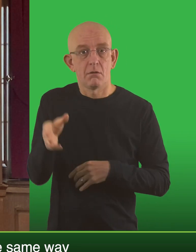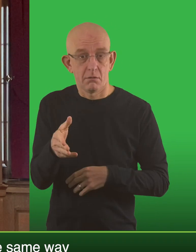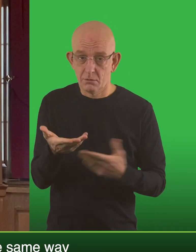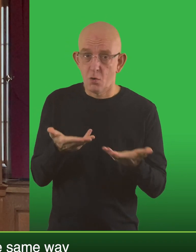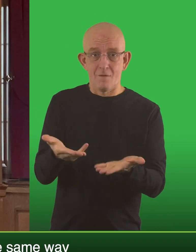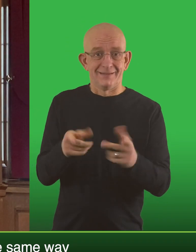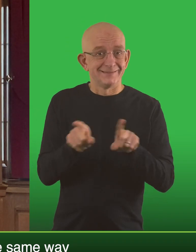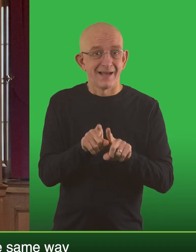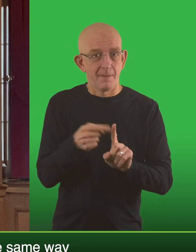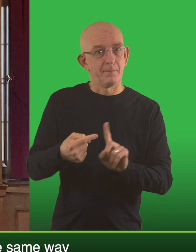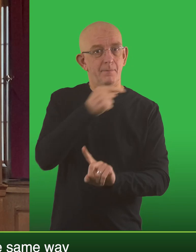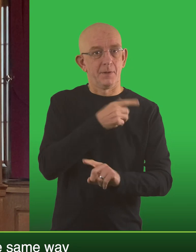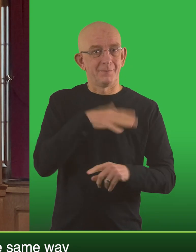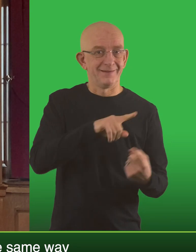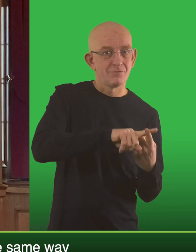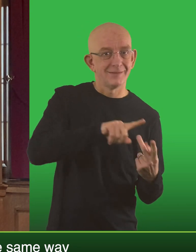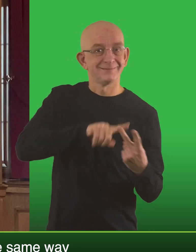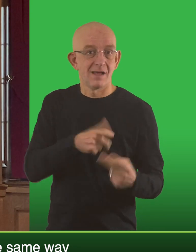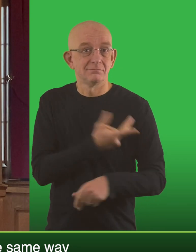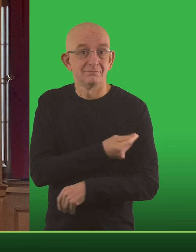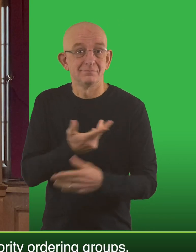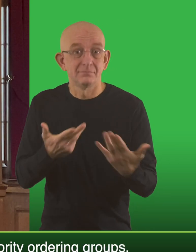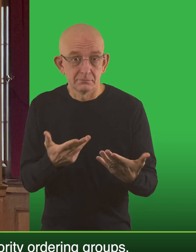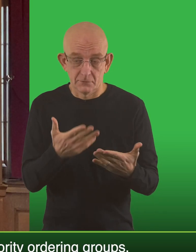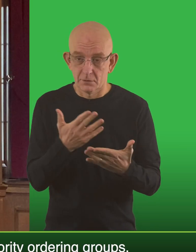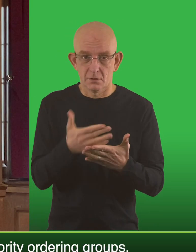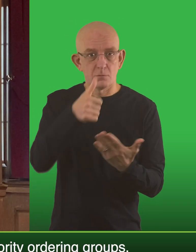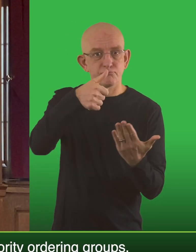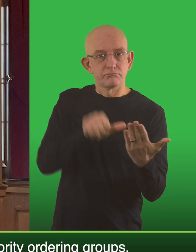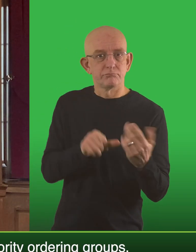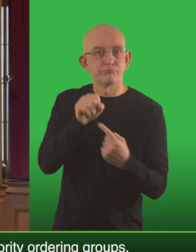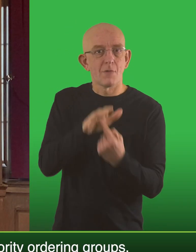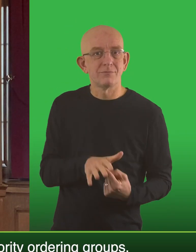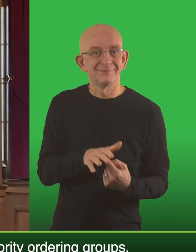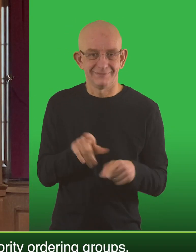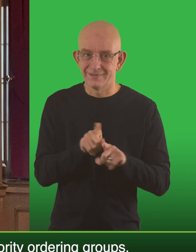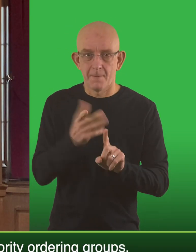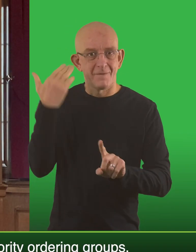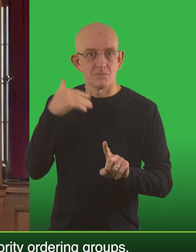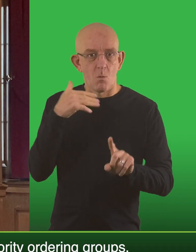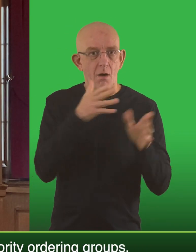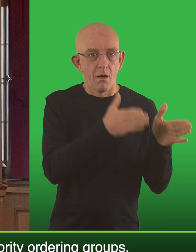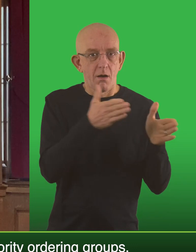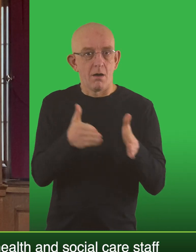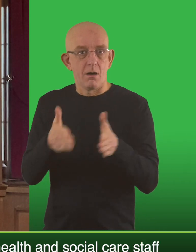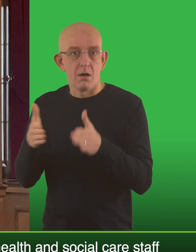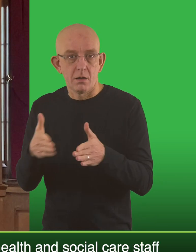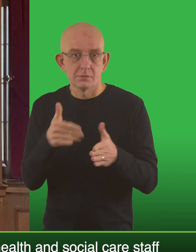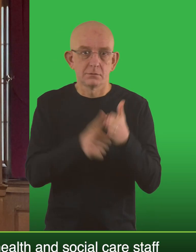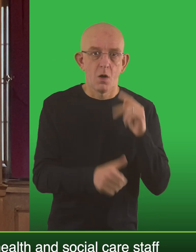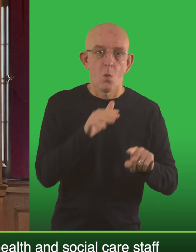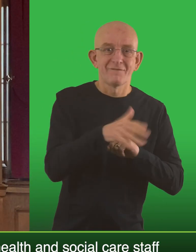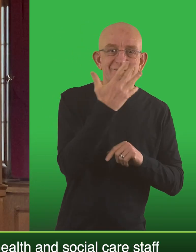be offered in the same way as we did the first and second doses, basically working through the priority ordering groups as we did previously. So we're